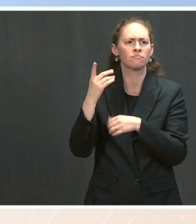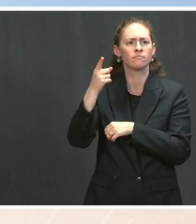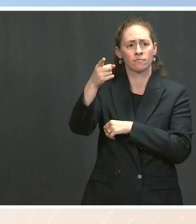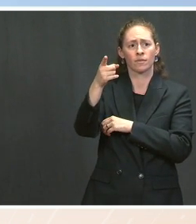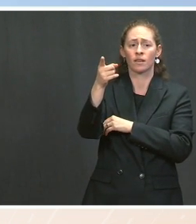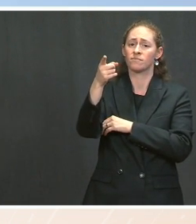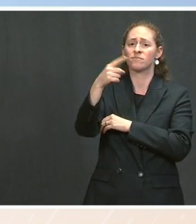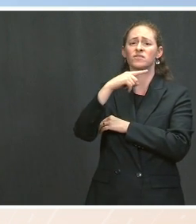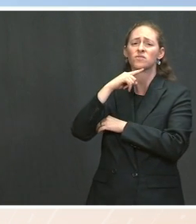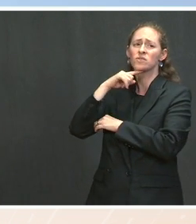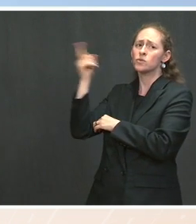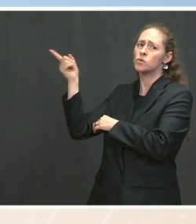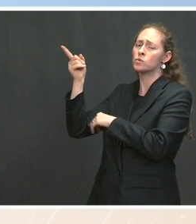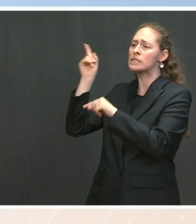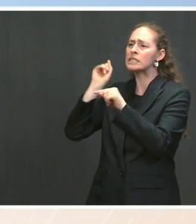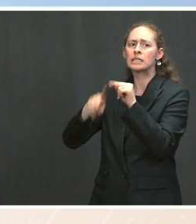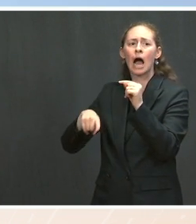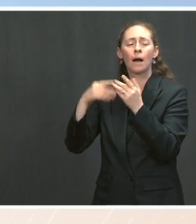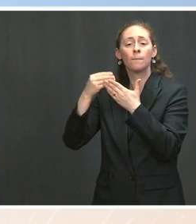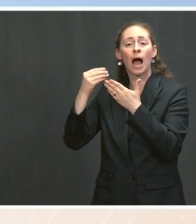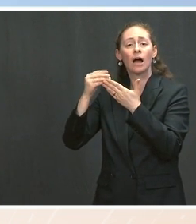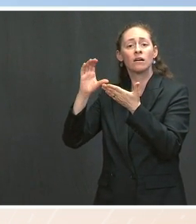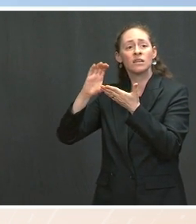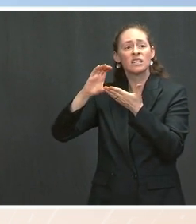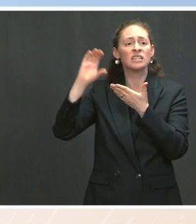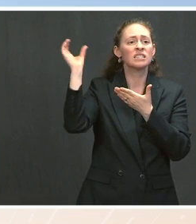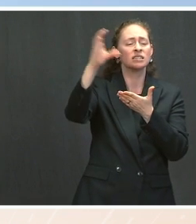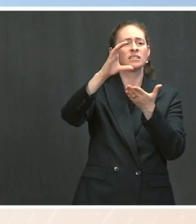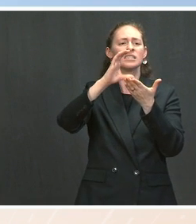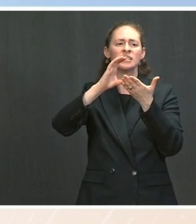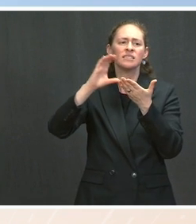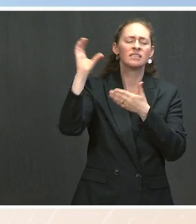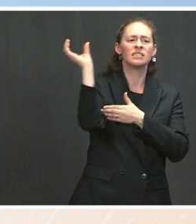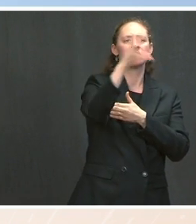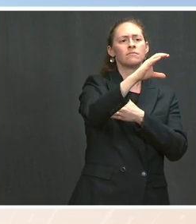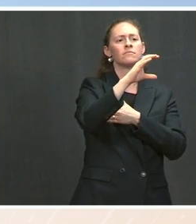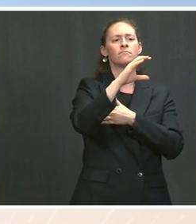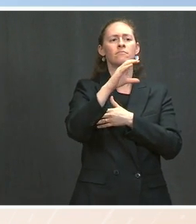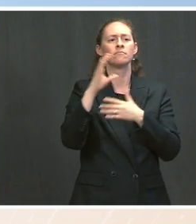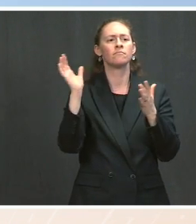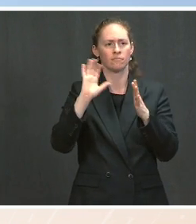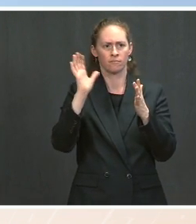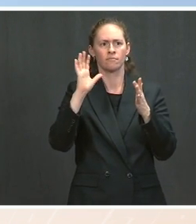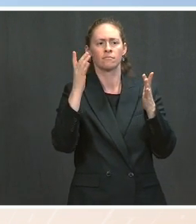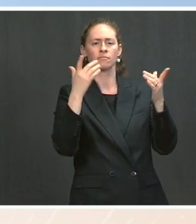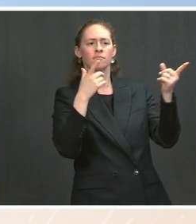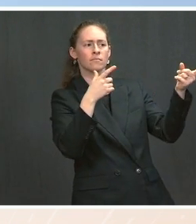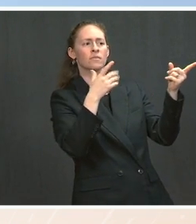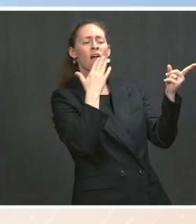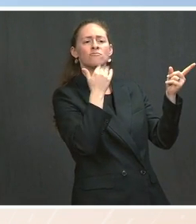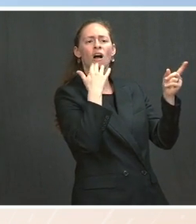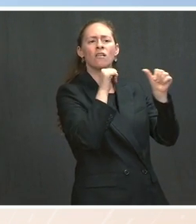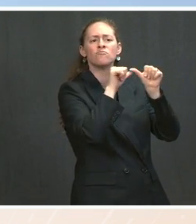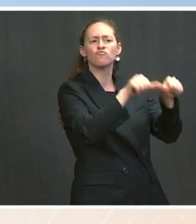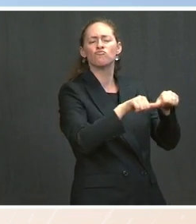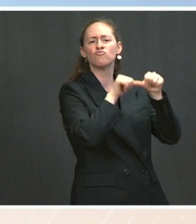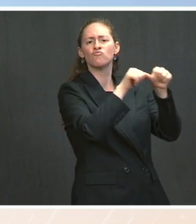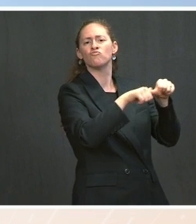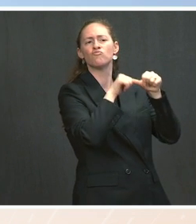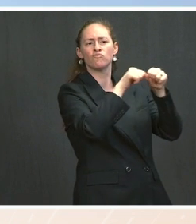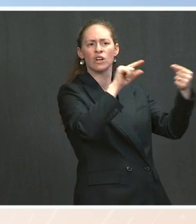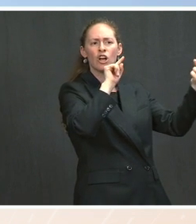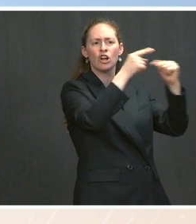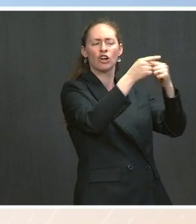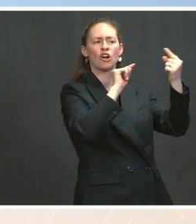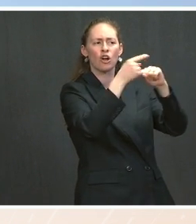of dollars to commit crimes against the Palestinians? Well, the president spoke about how impressed he was by